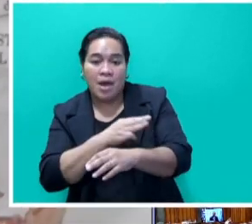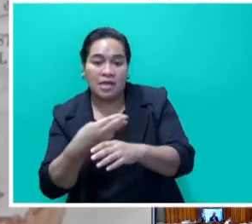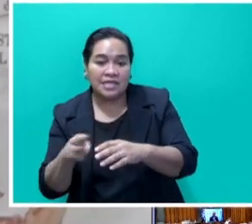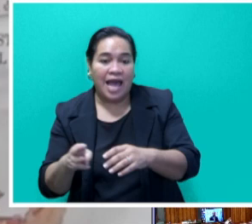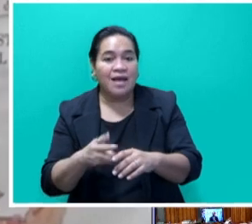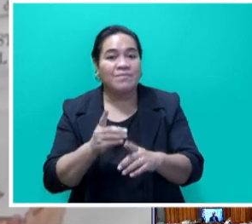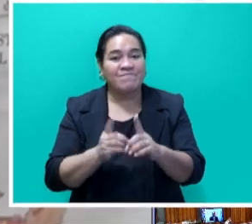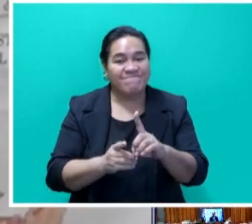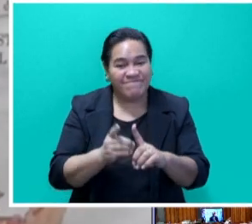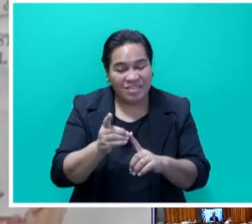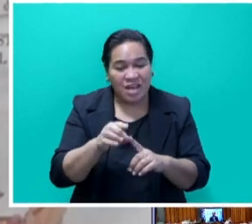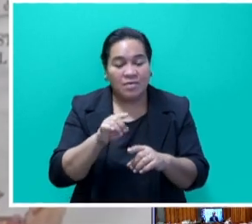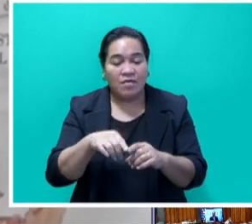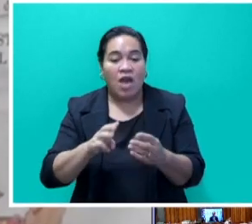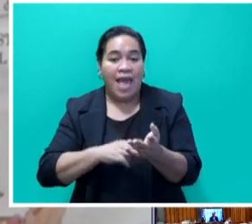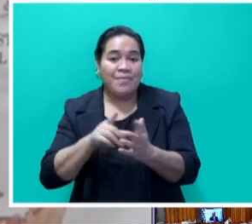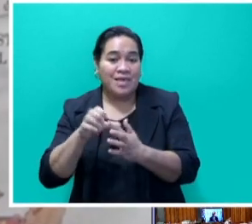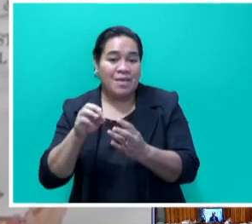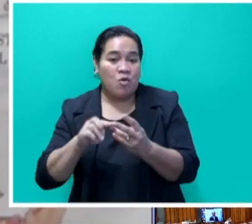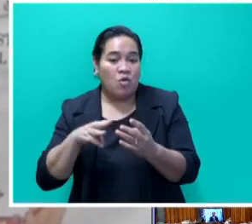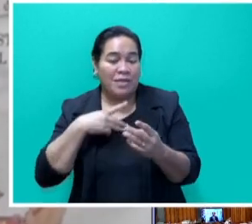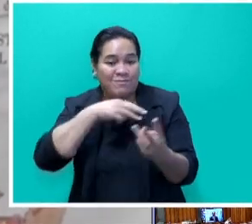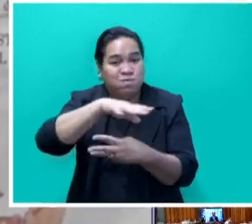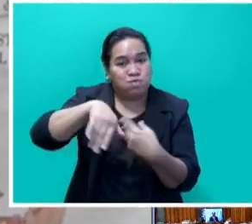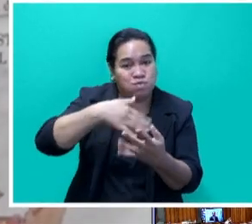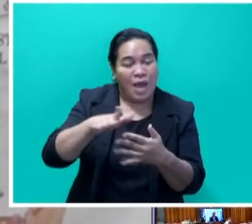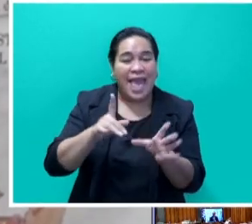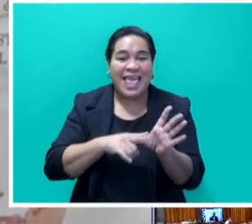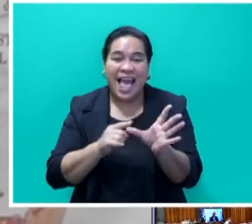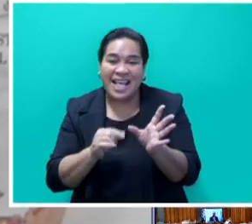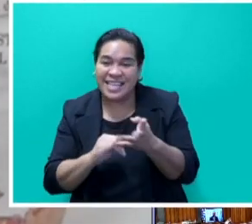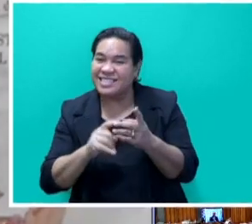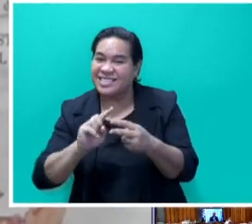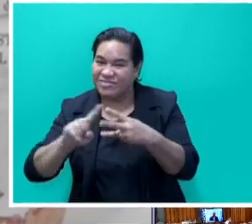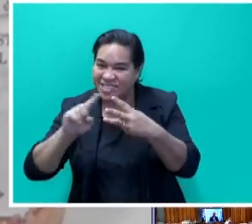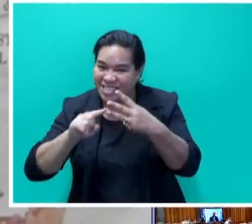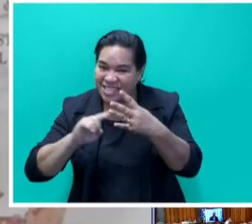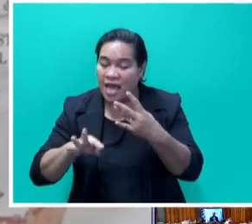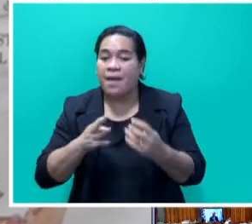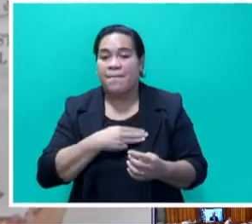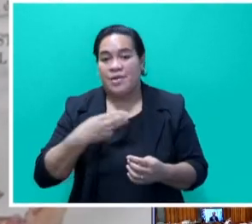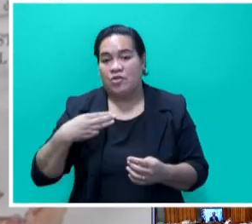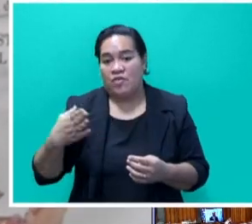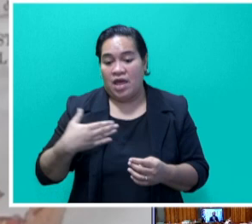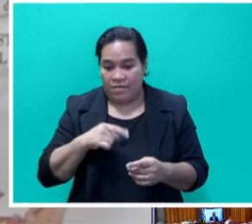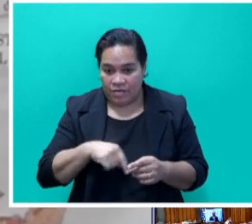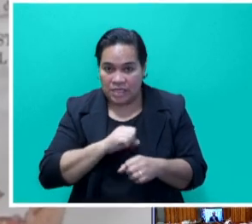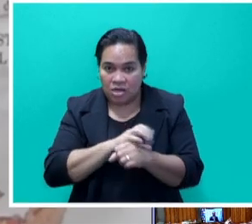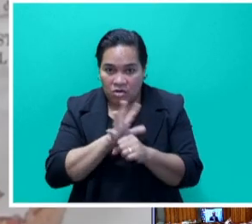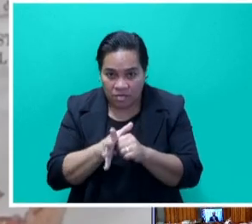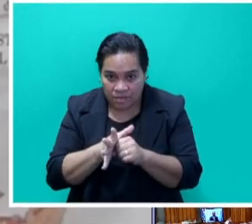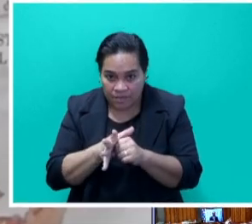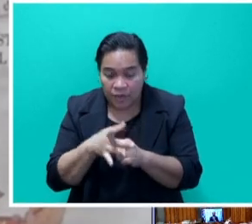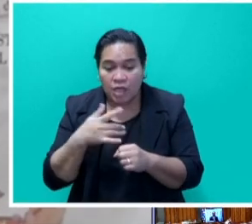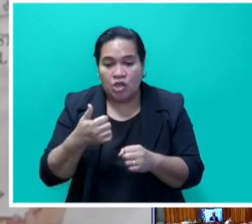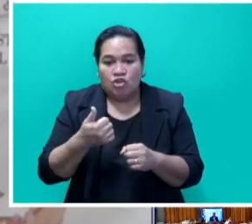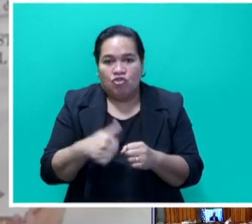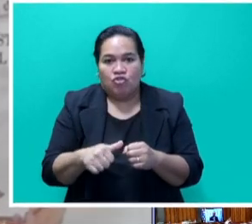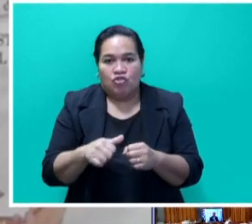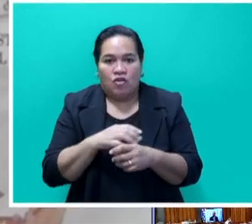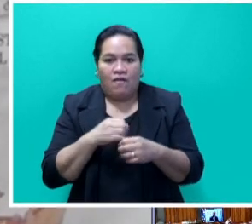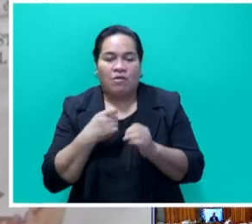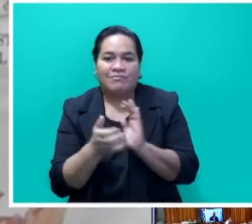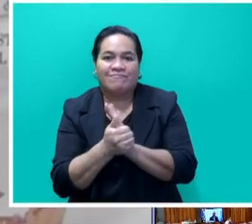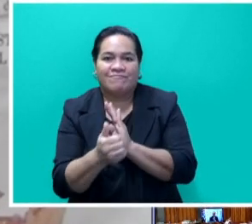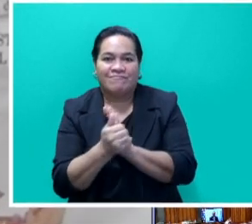NDMO, during the cyclones, Winston, Yasa, and Anna, and also the Ministry of Health during this pandemic through the use of our geospatial